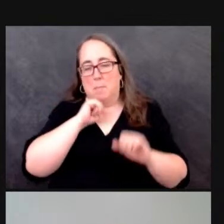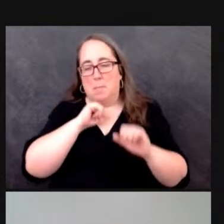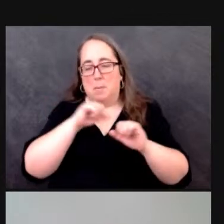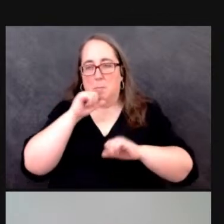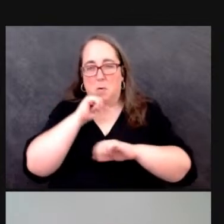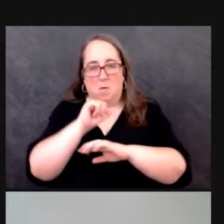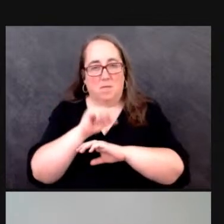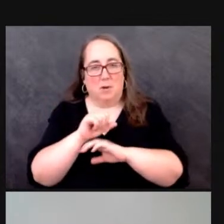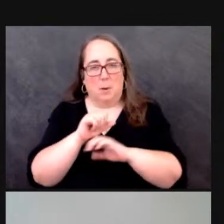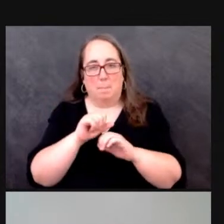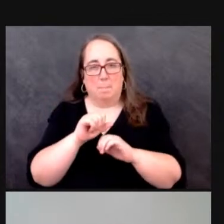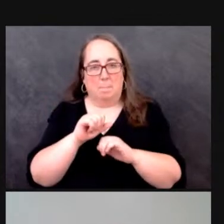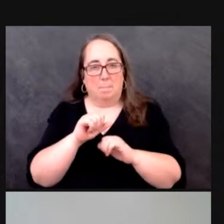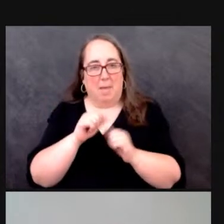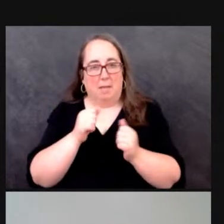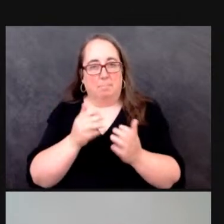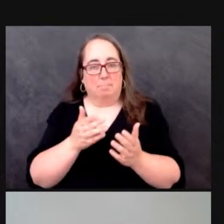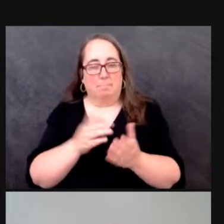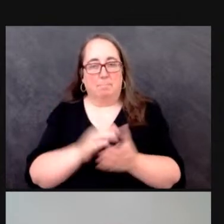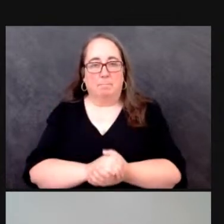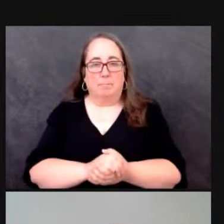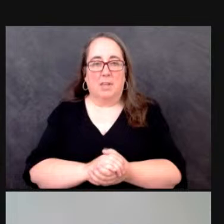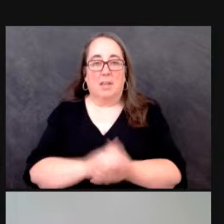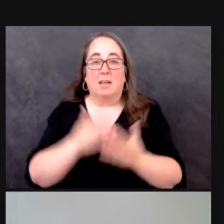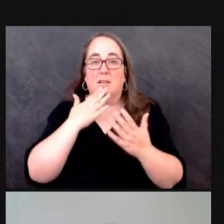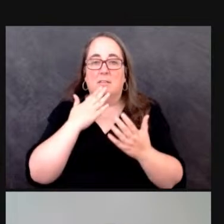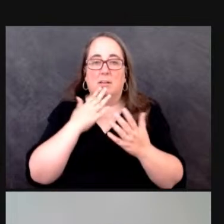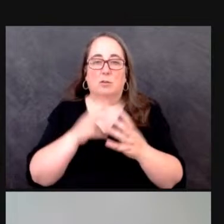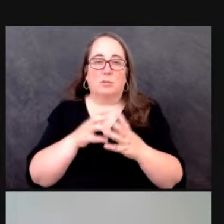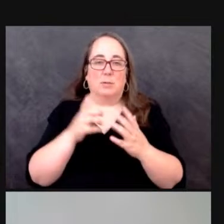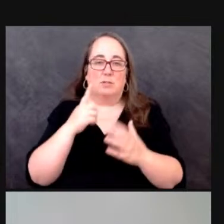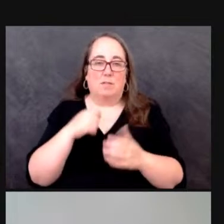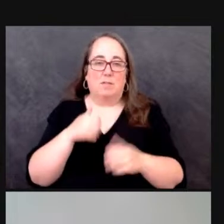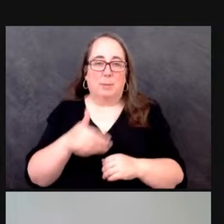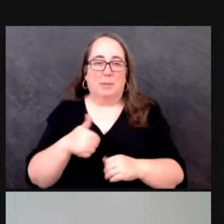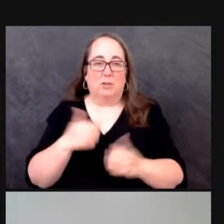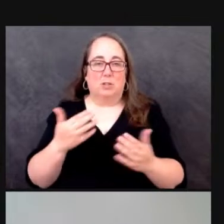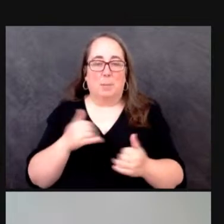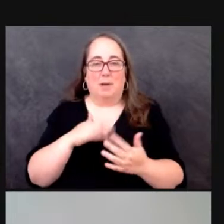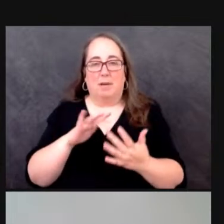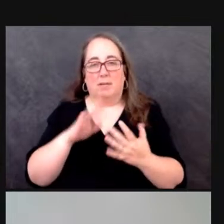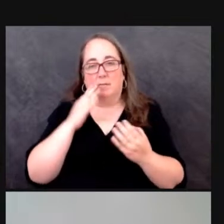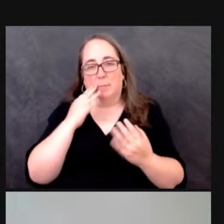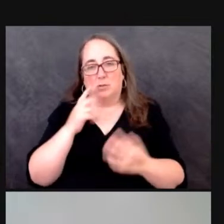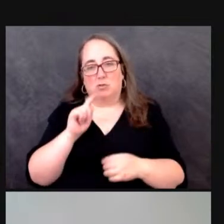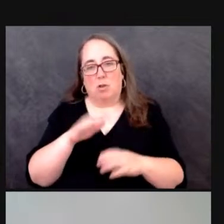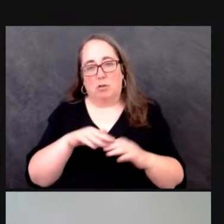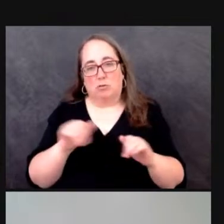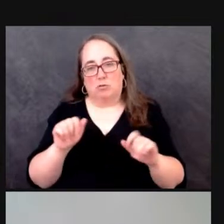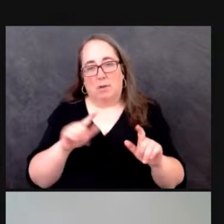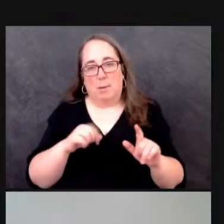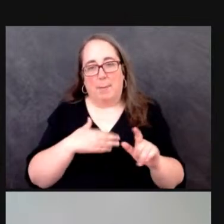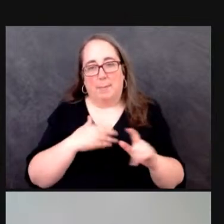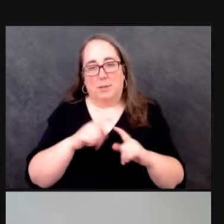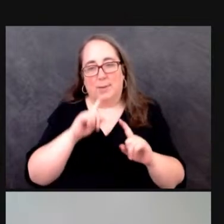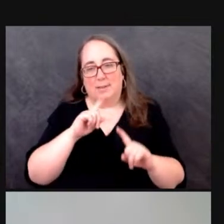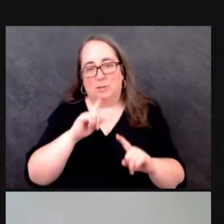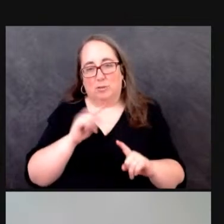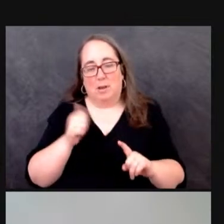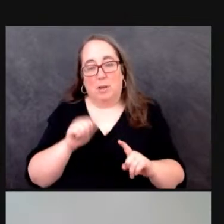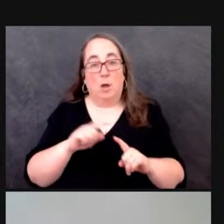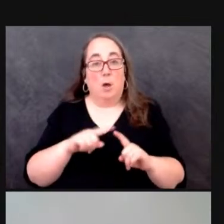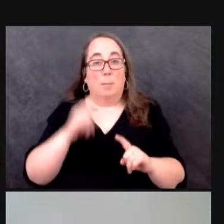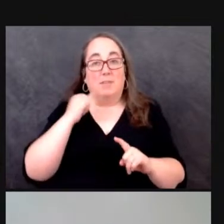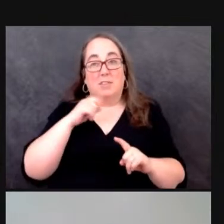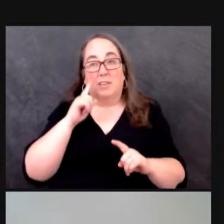your forefathers. Thank you all so much for having me today. My contact information is on the screen. I'm happy to answer questions, but if you think